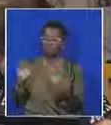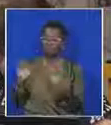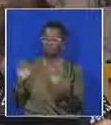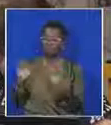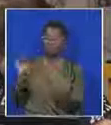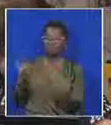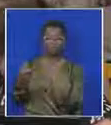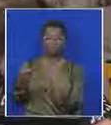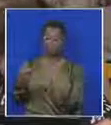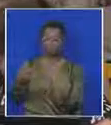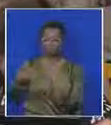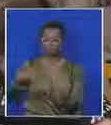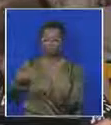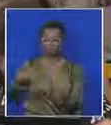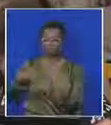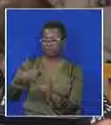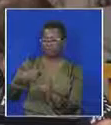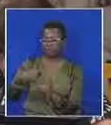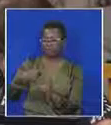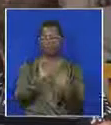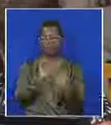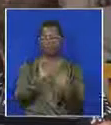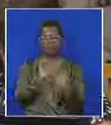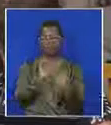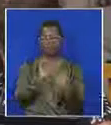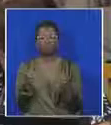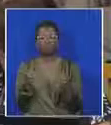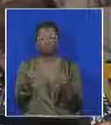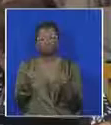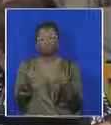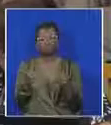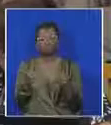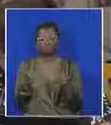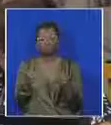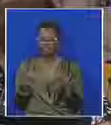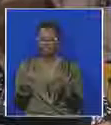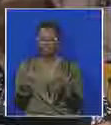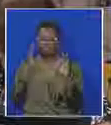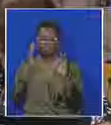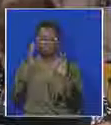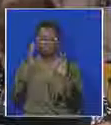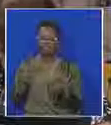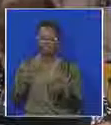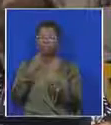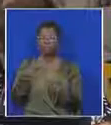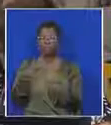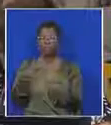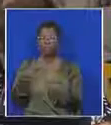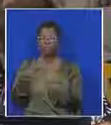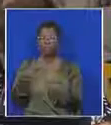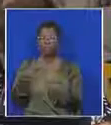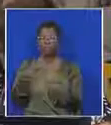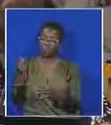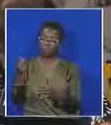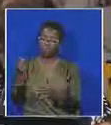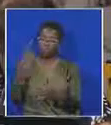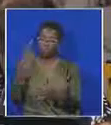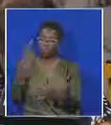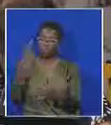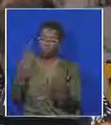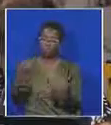their pay increase, you did nothing. How can we then conclude that the only reason that you are finally taking